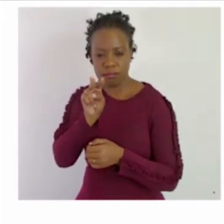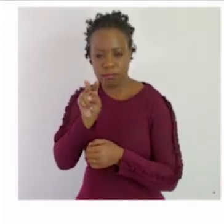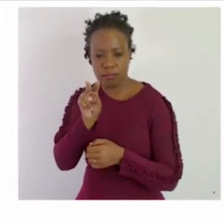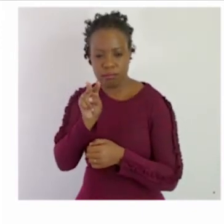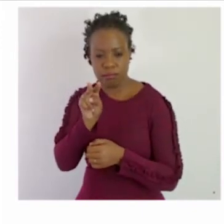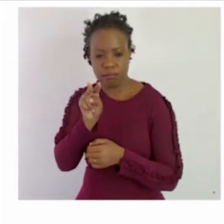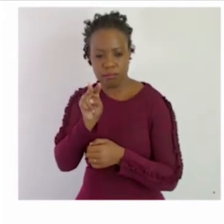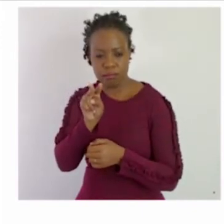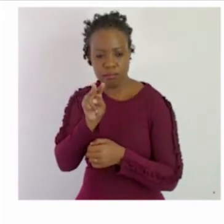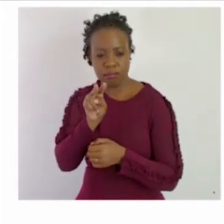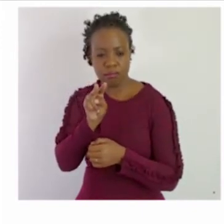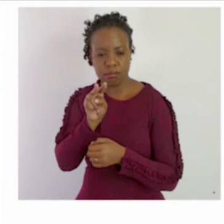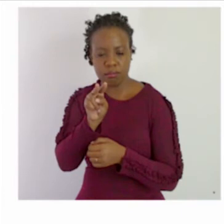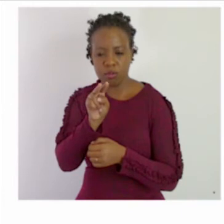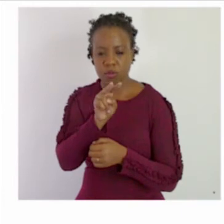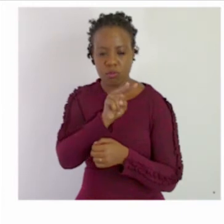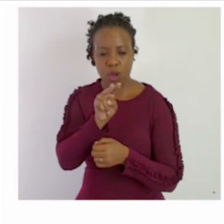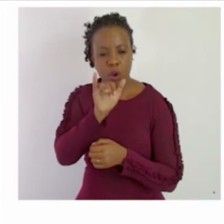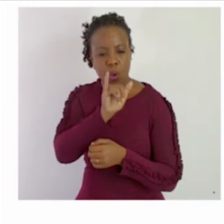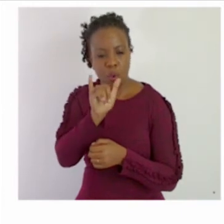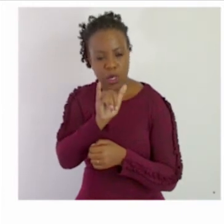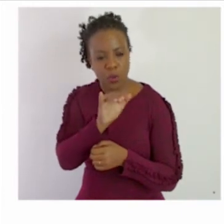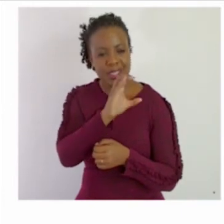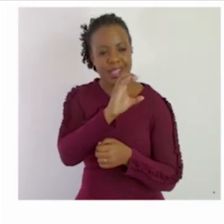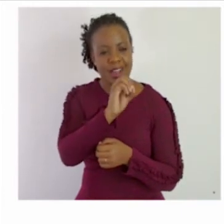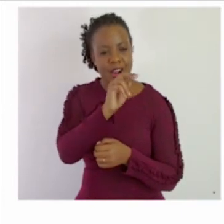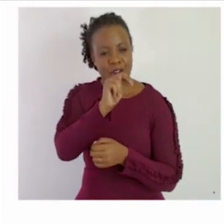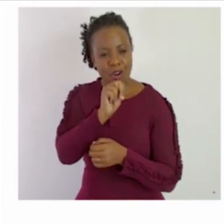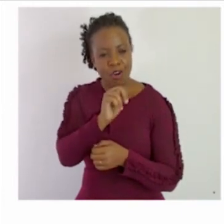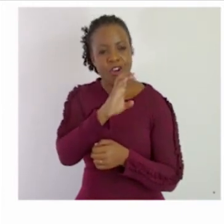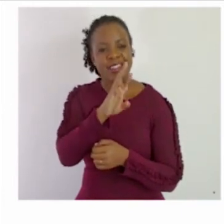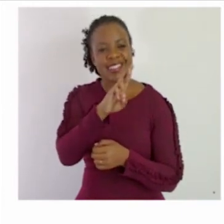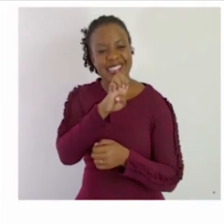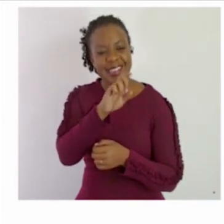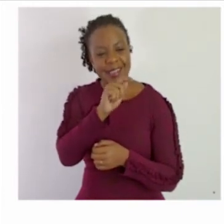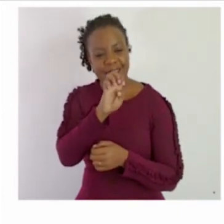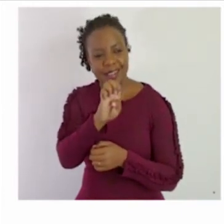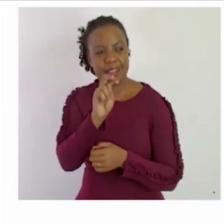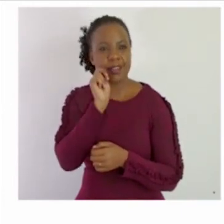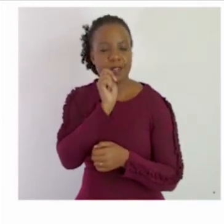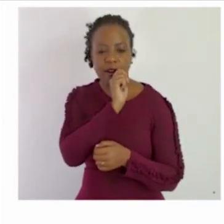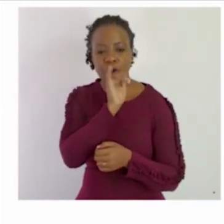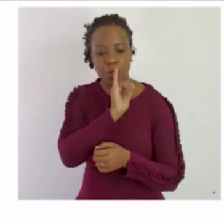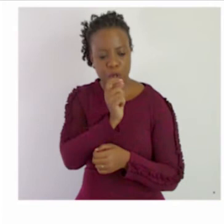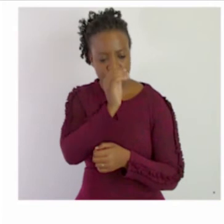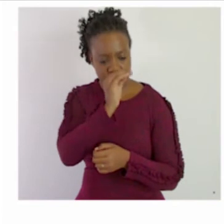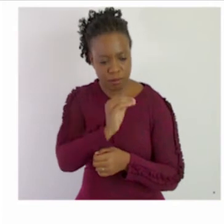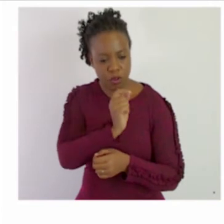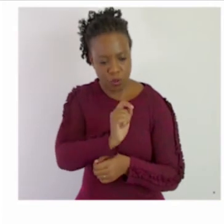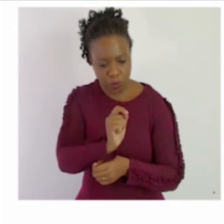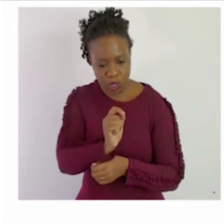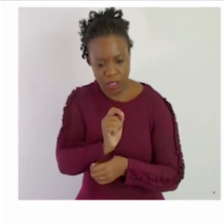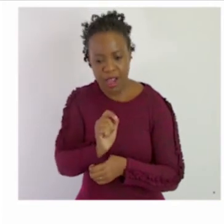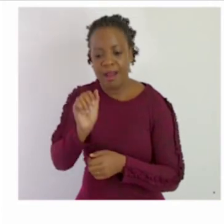under concrete, you write the concrete noun, and then abstract, you write the abstract noun. An example has been